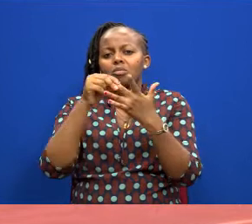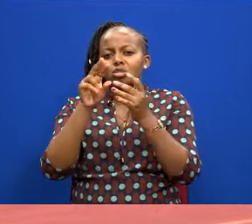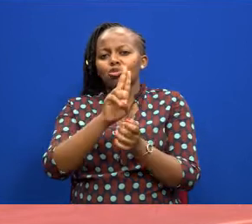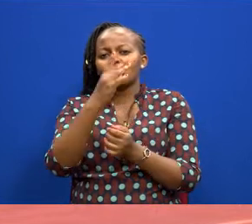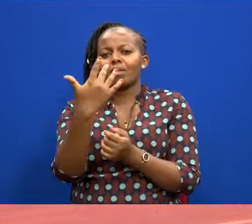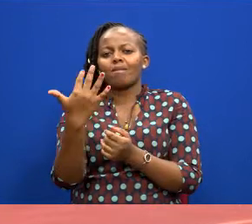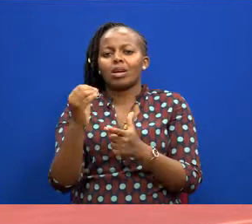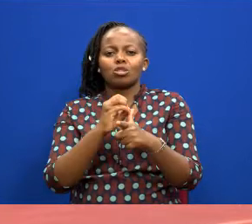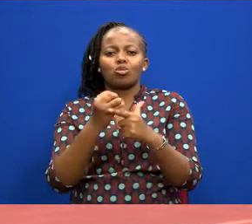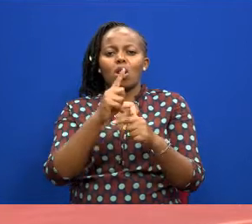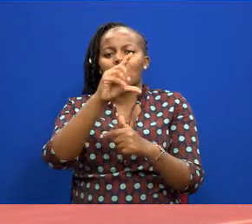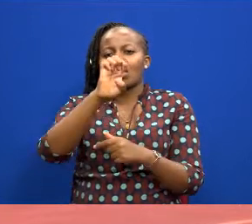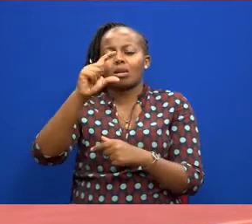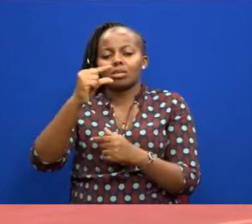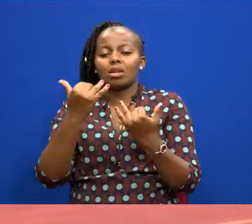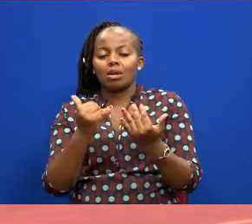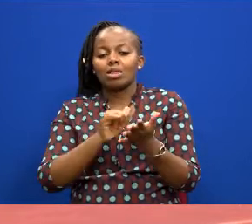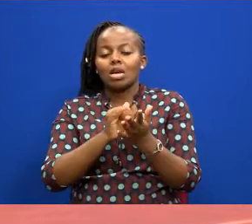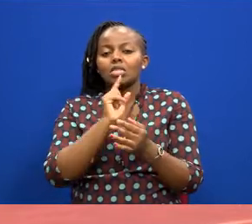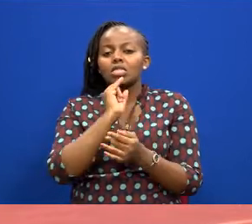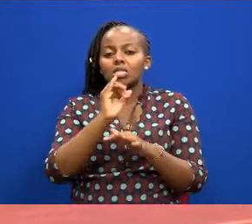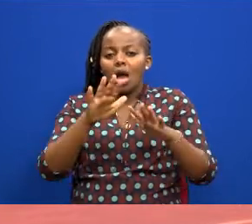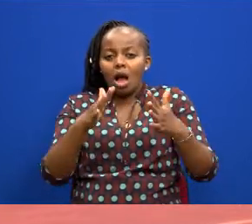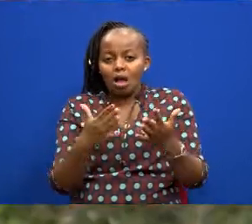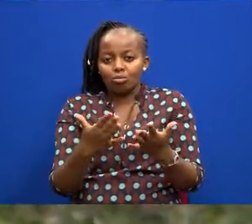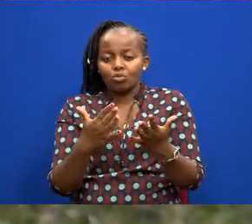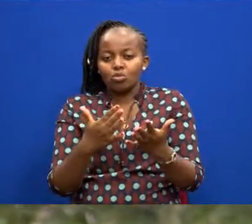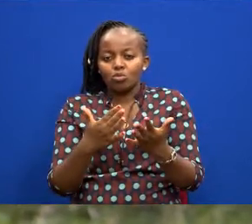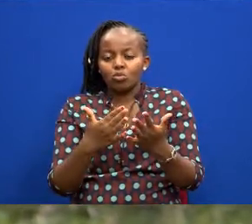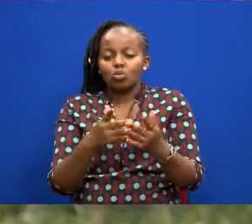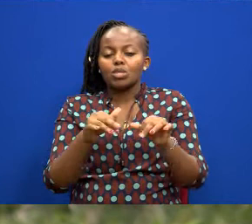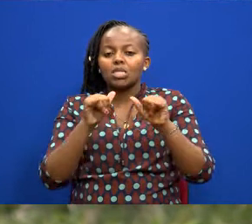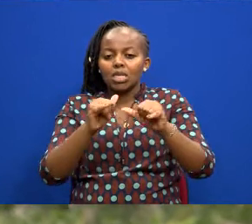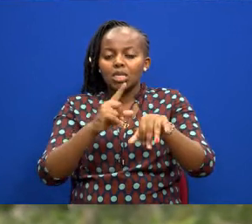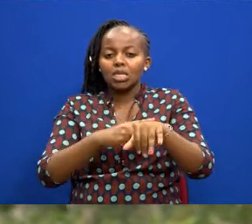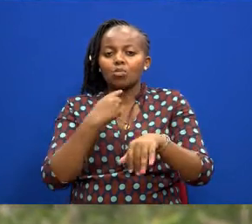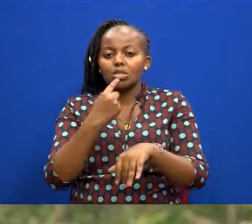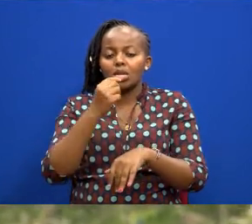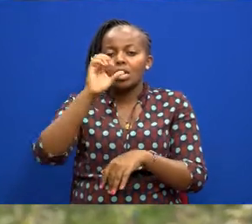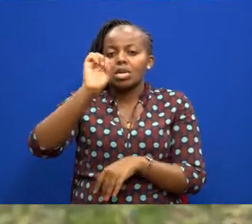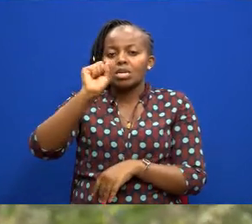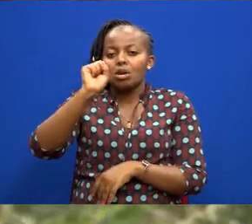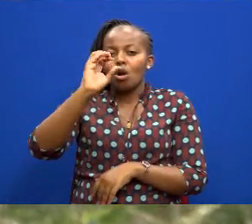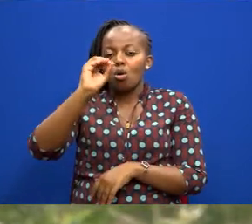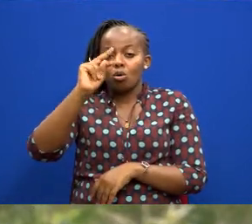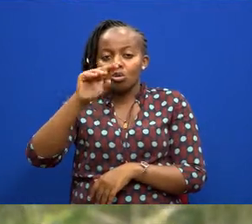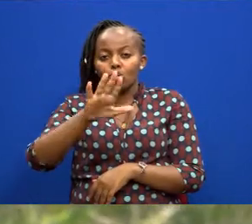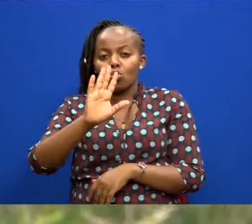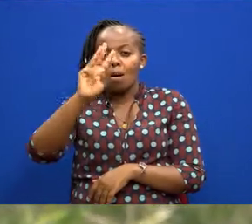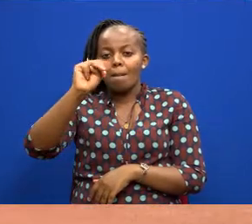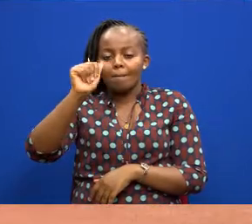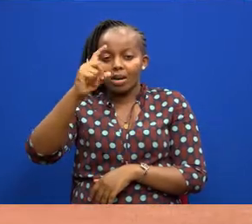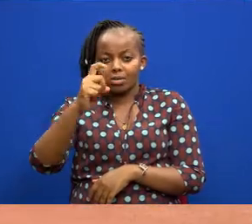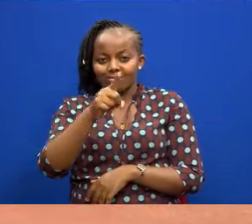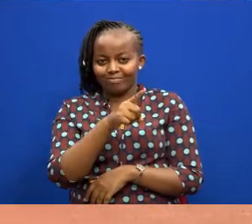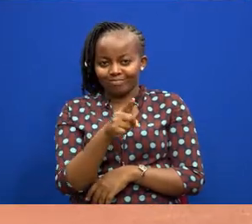their legs. So that is the crouch position. Now from the crouch position, which is